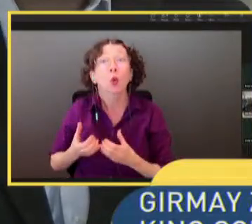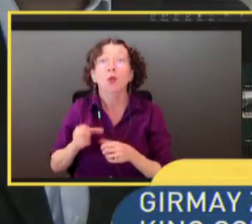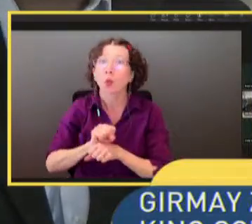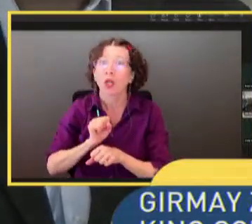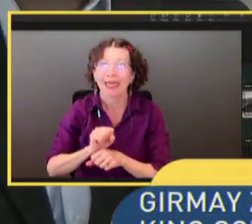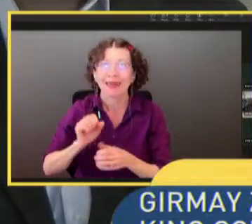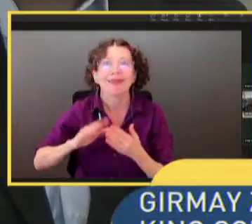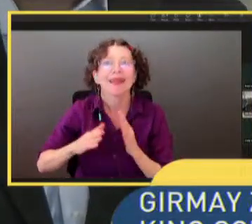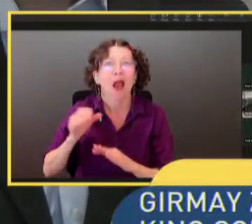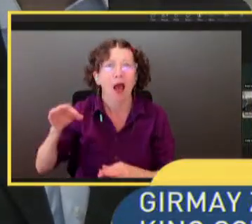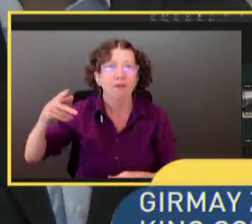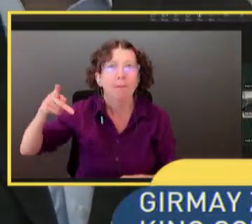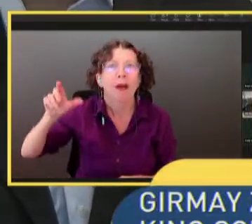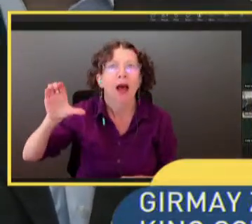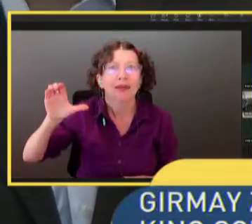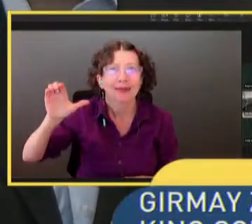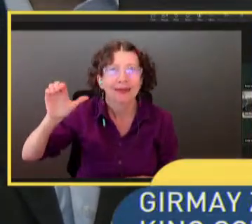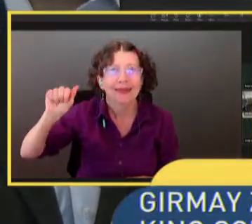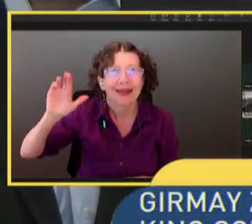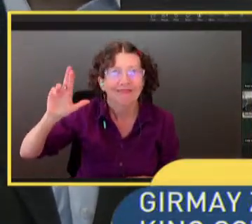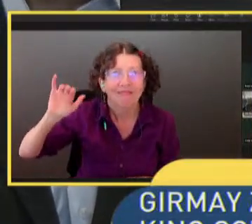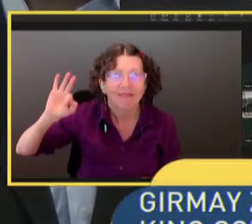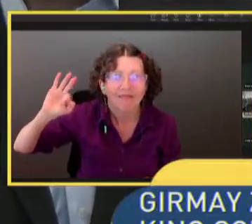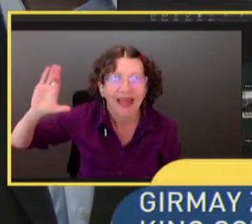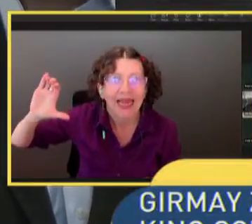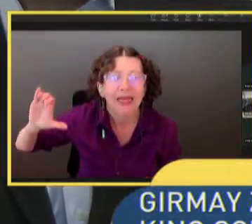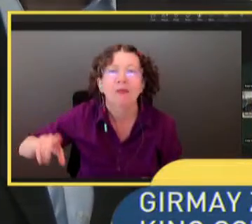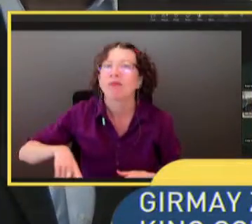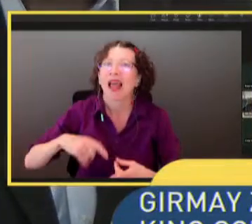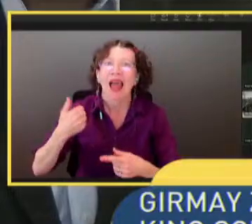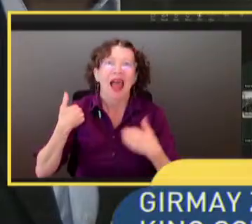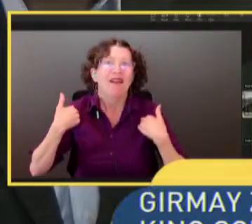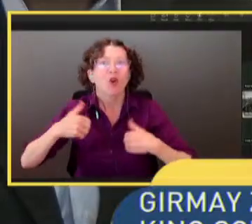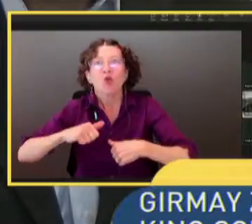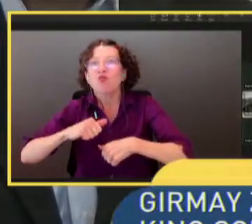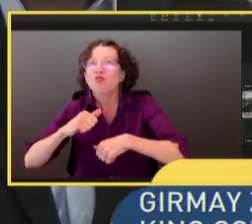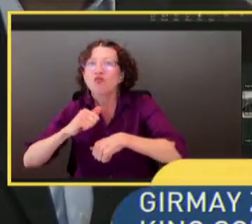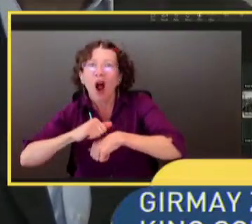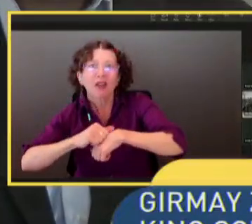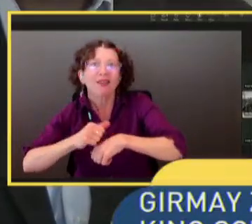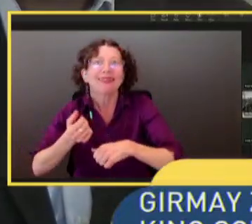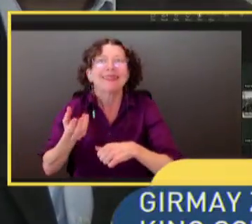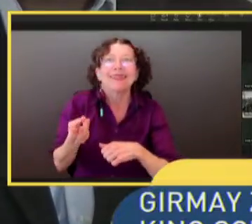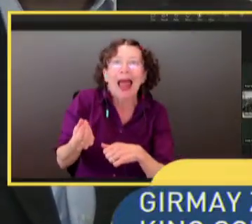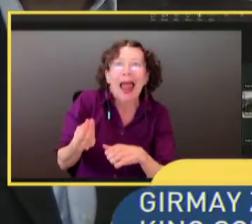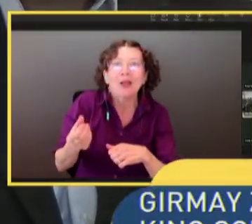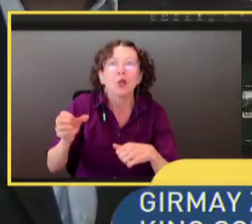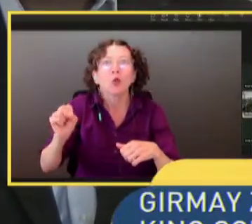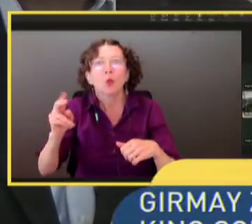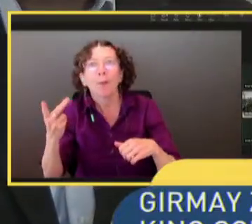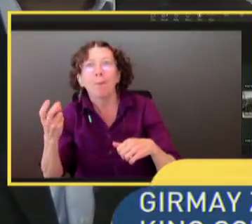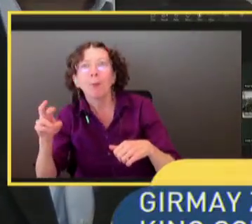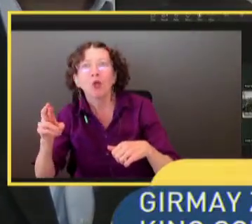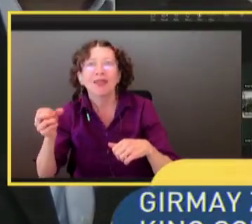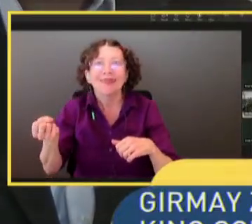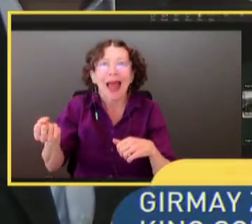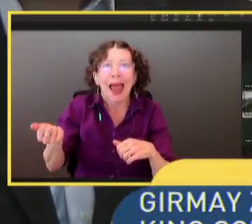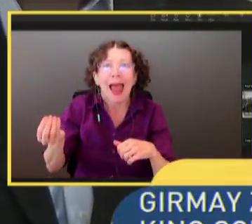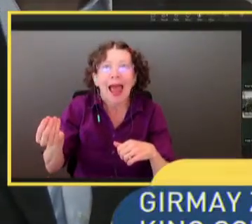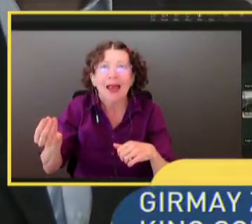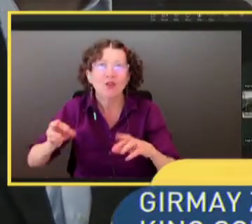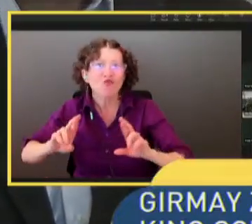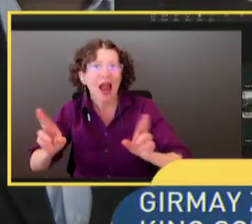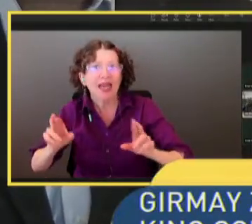call for the sole purpose of responding to drainage and levee failures. Crews continue to work Saturday at the levee in the city